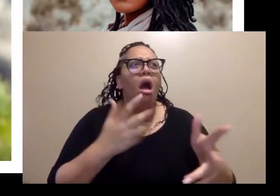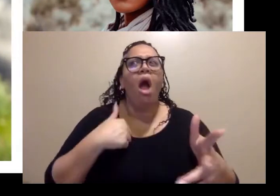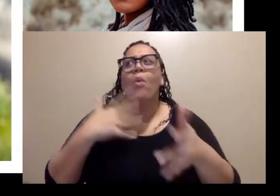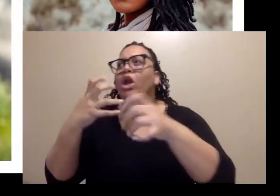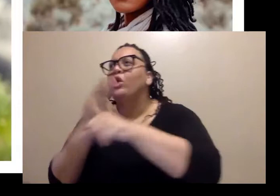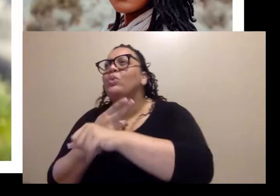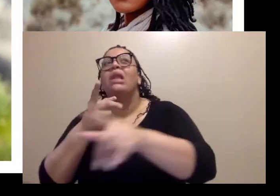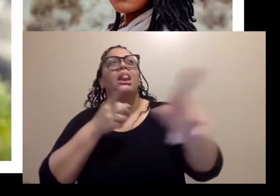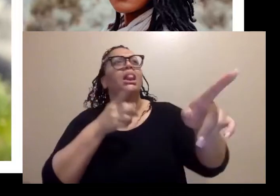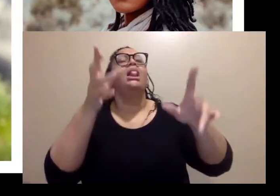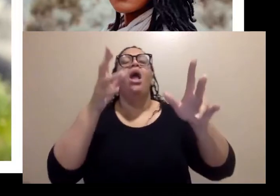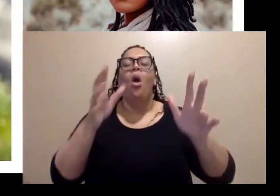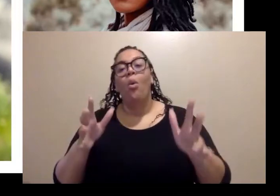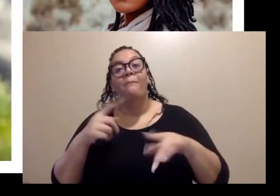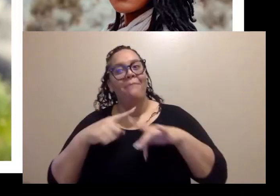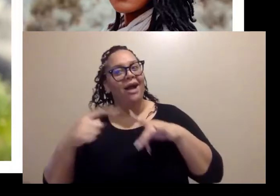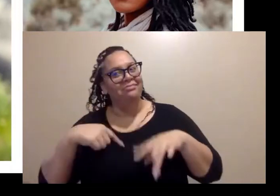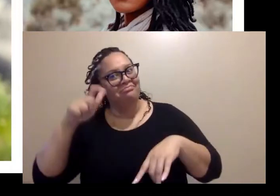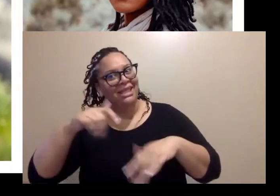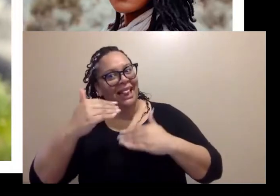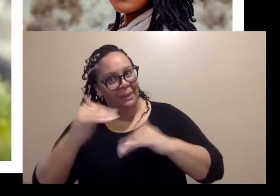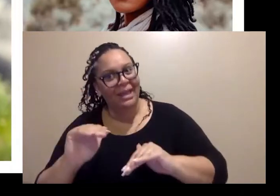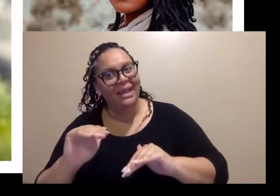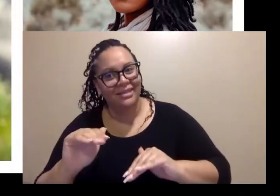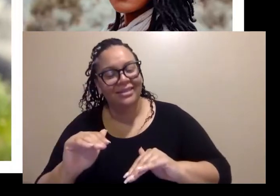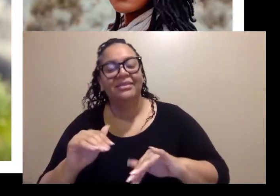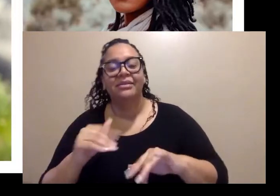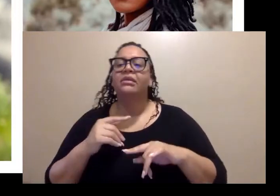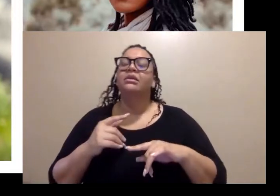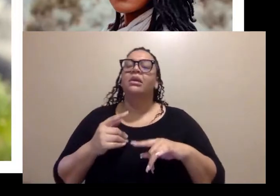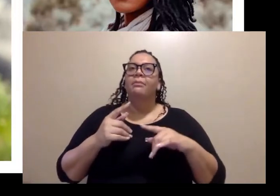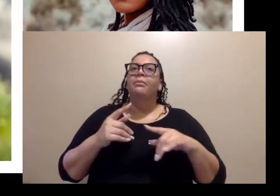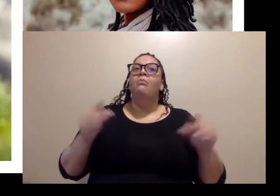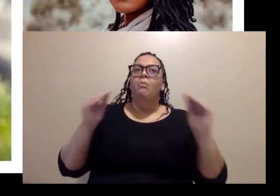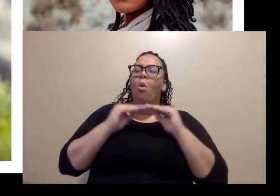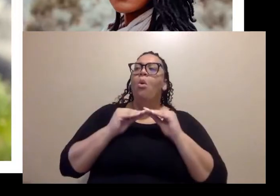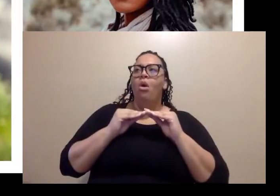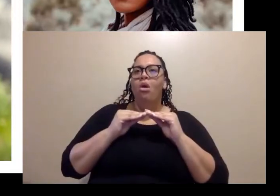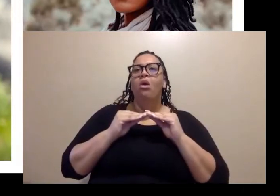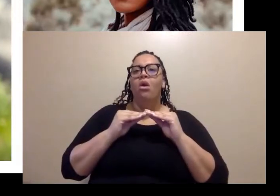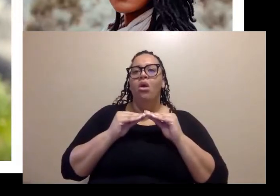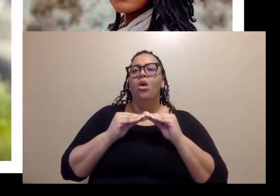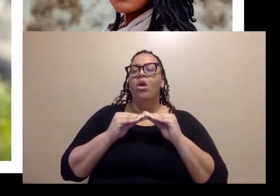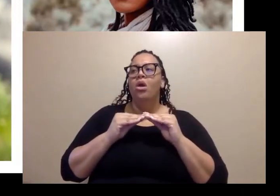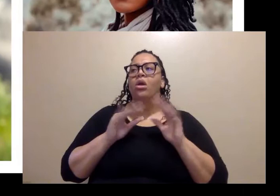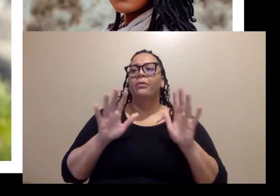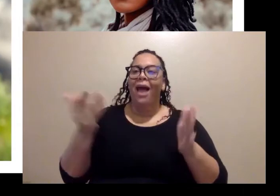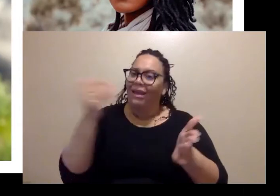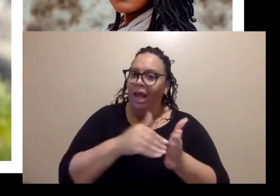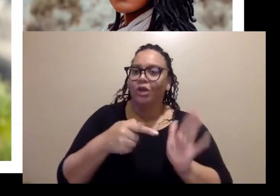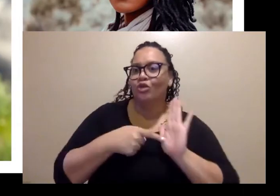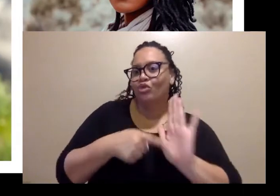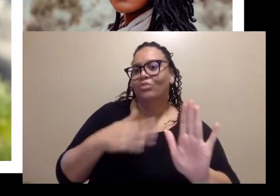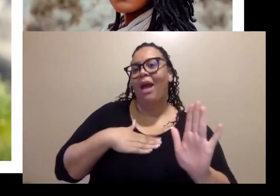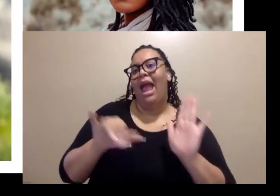it. But more than ever, I think it just shows my identity development, and how